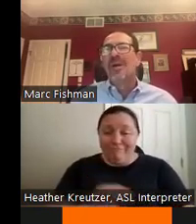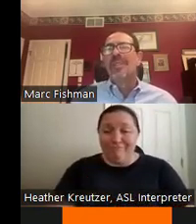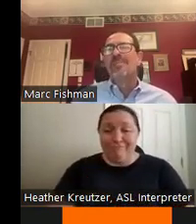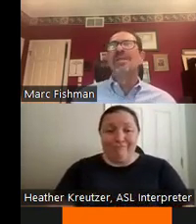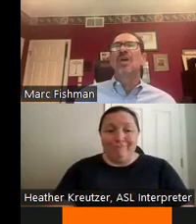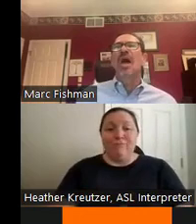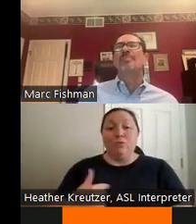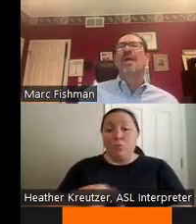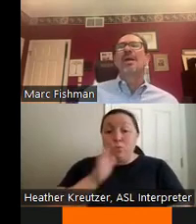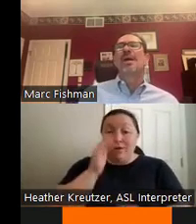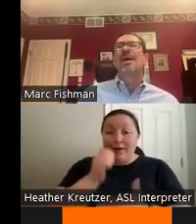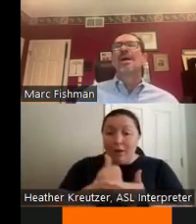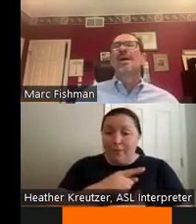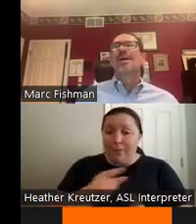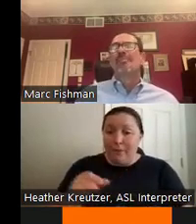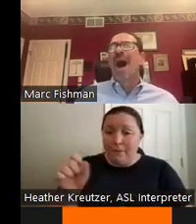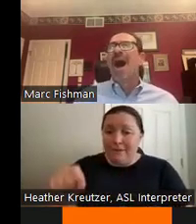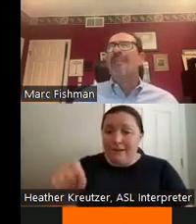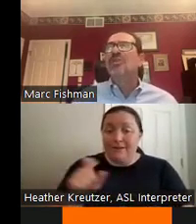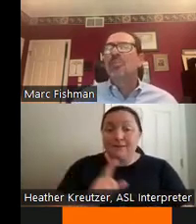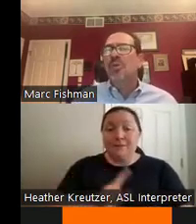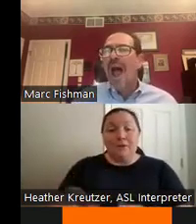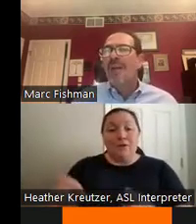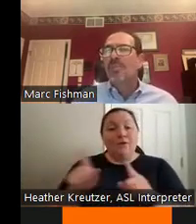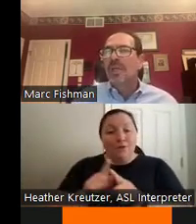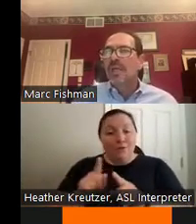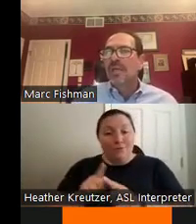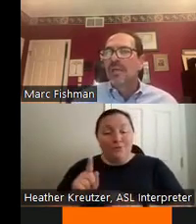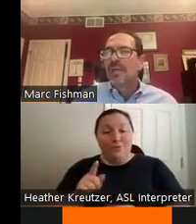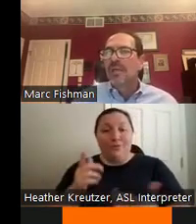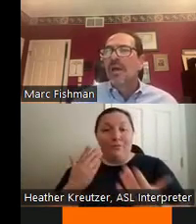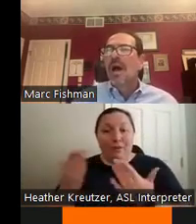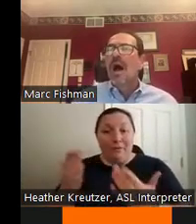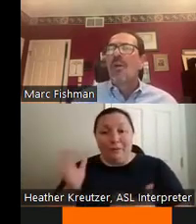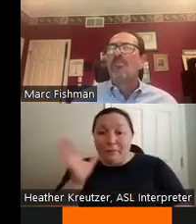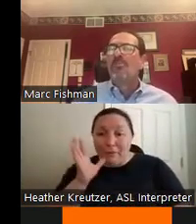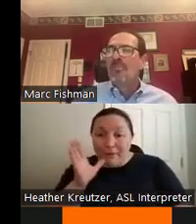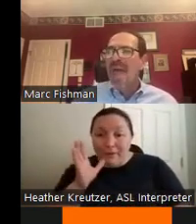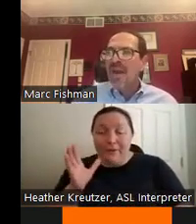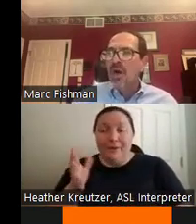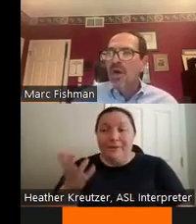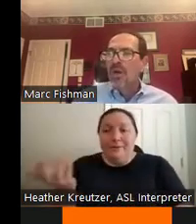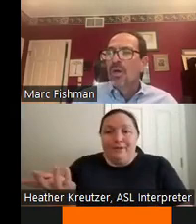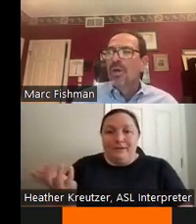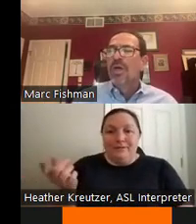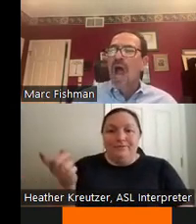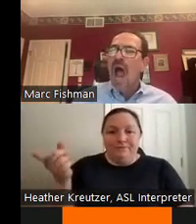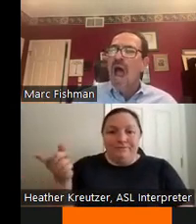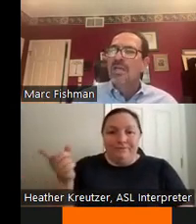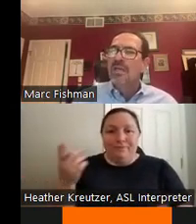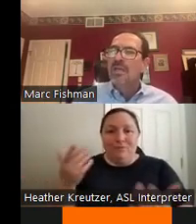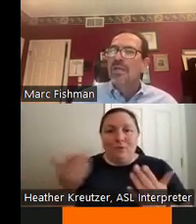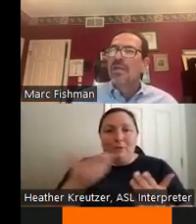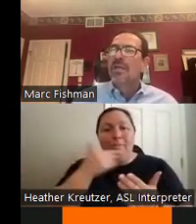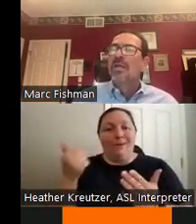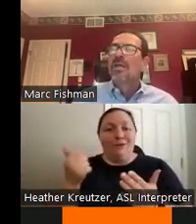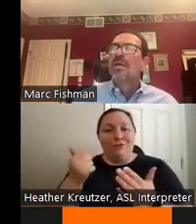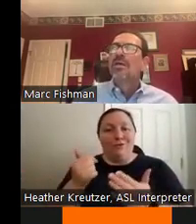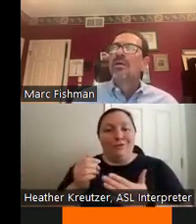them, but in the meantime, mom is probably a better